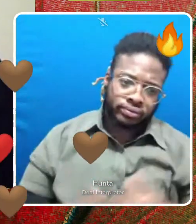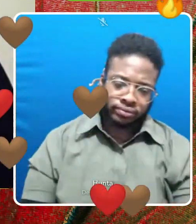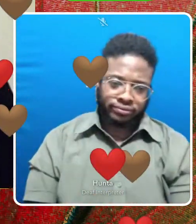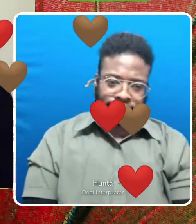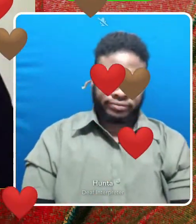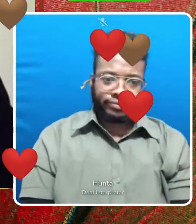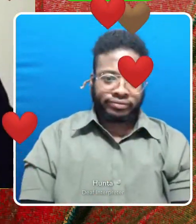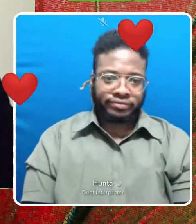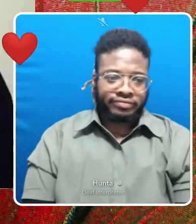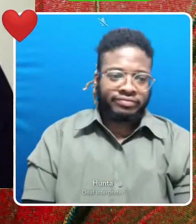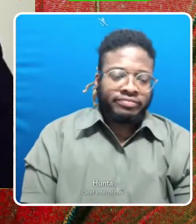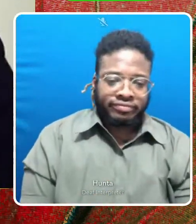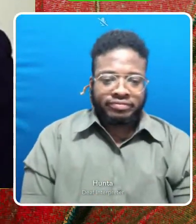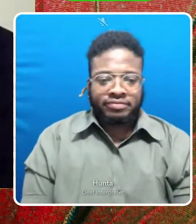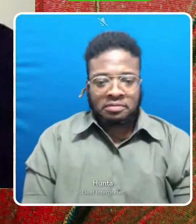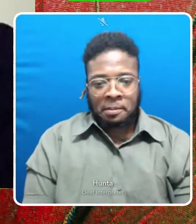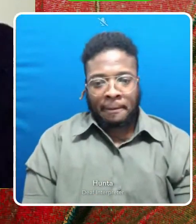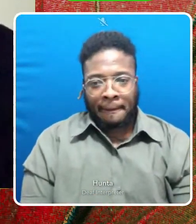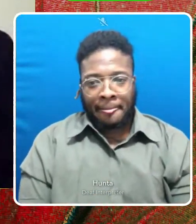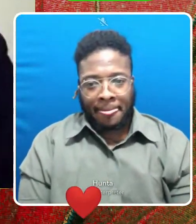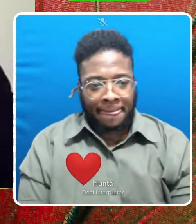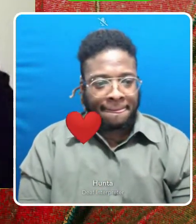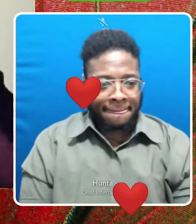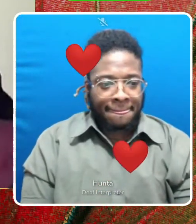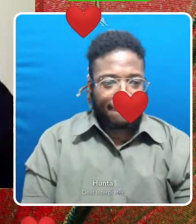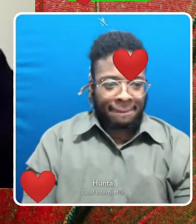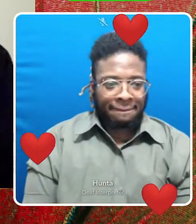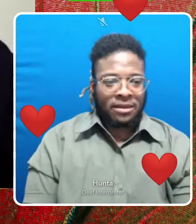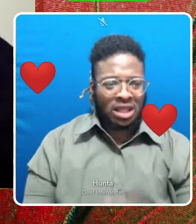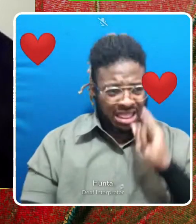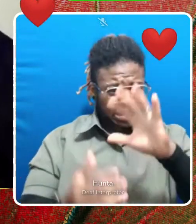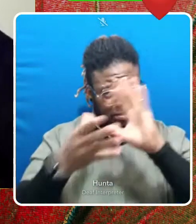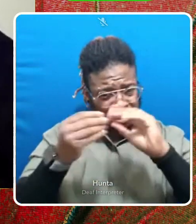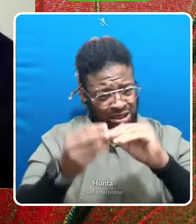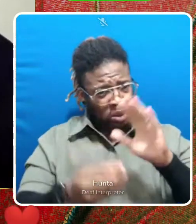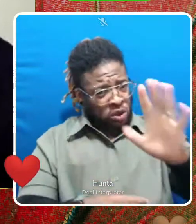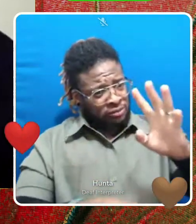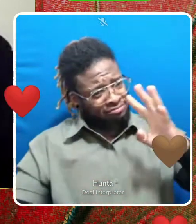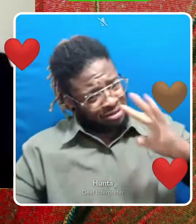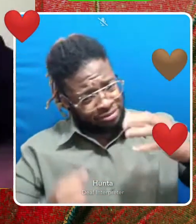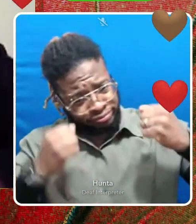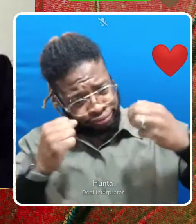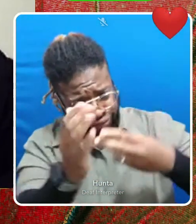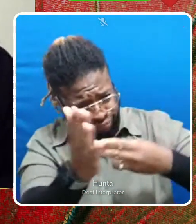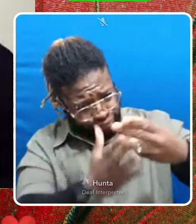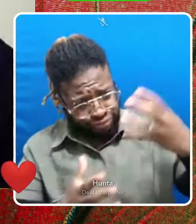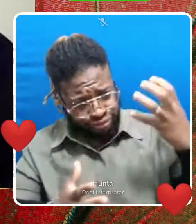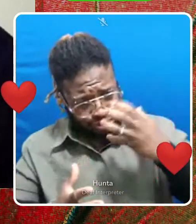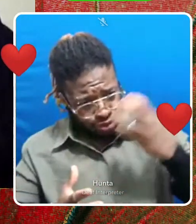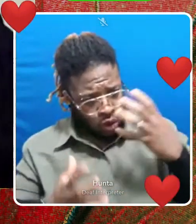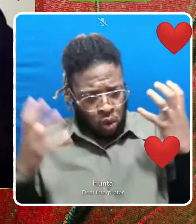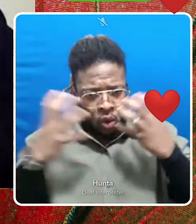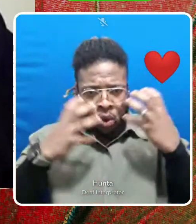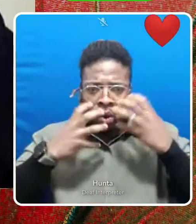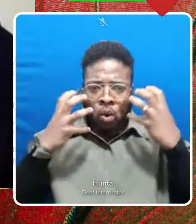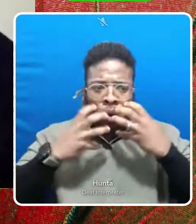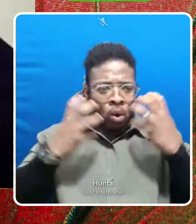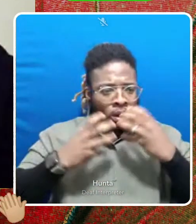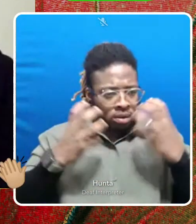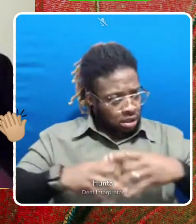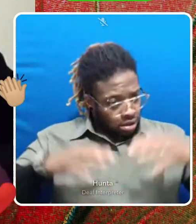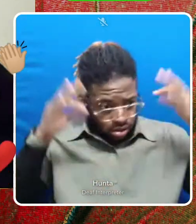Speak your truth. Speak your truth. Most definitely. Yeah. Come on. Love, love, love,